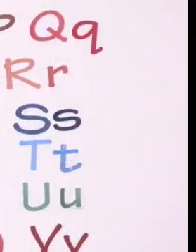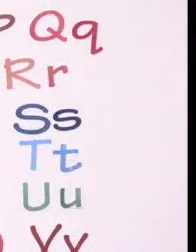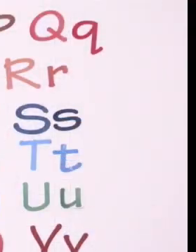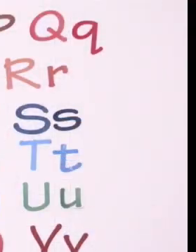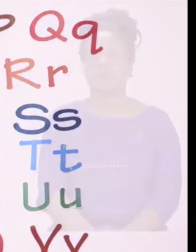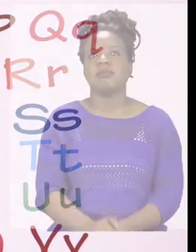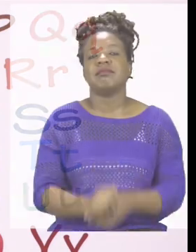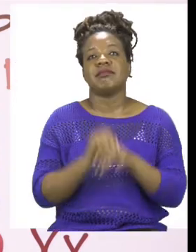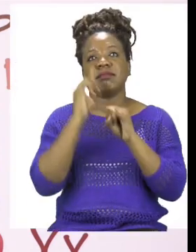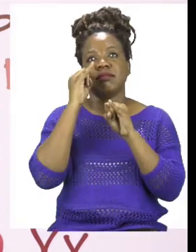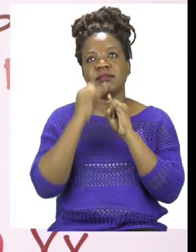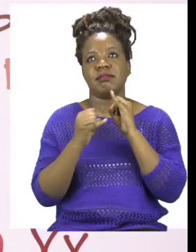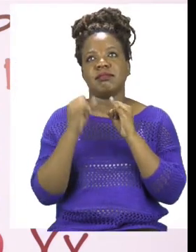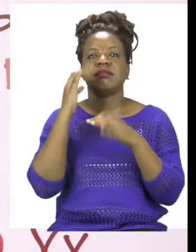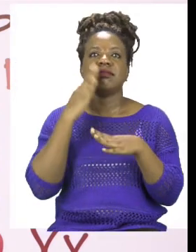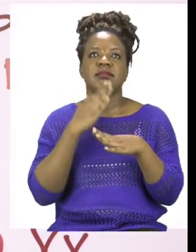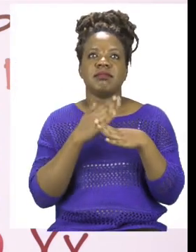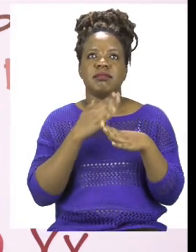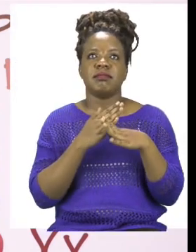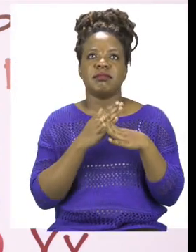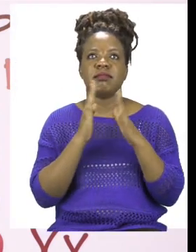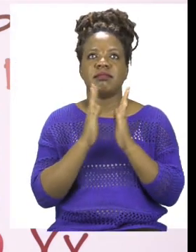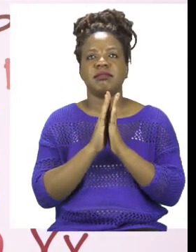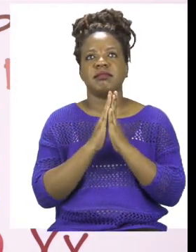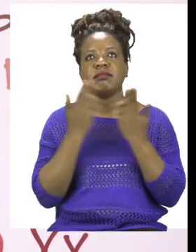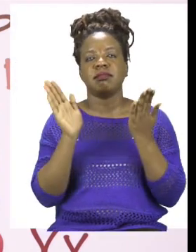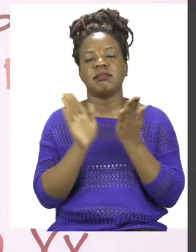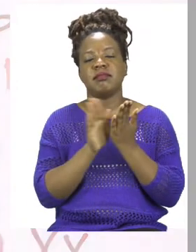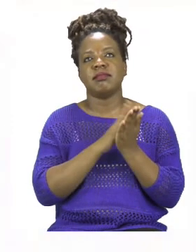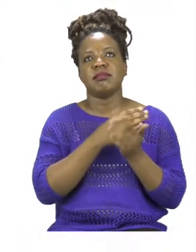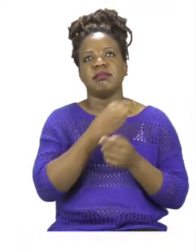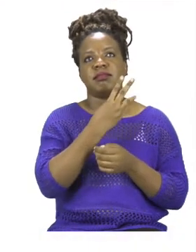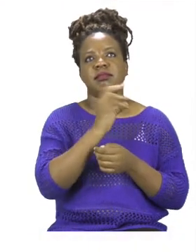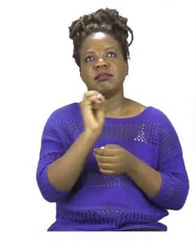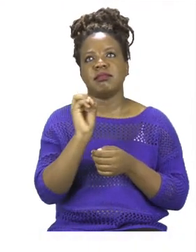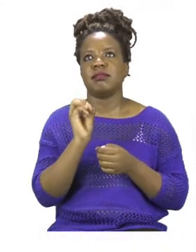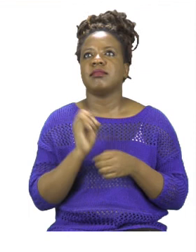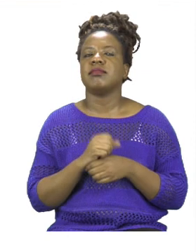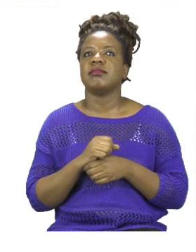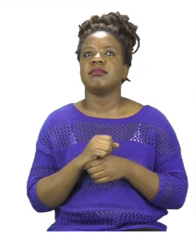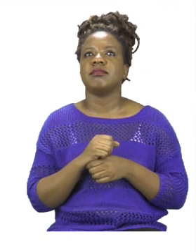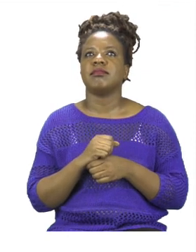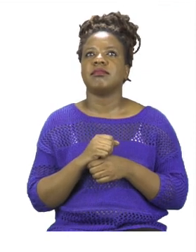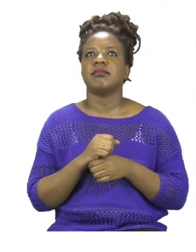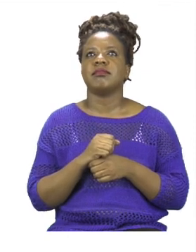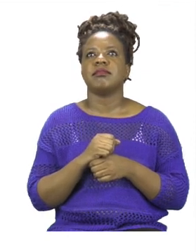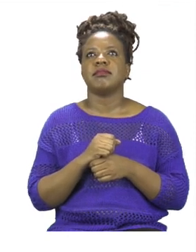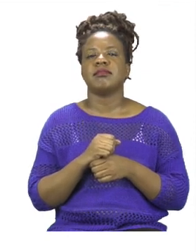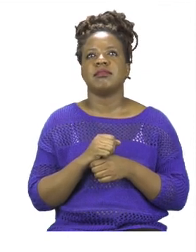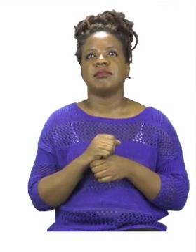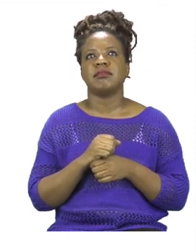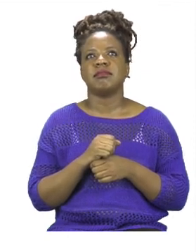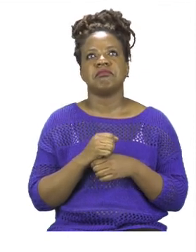For our last exercise, boys and girls, we are going to turn to page 30. On page 30, we are back